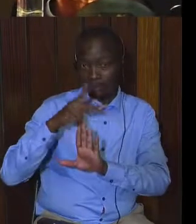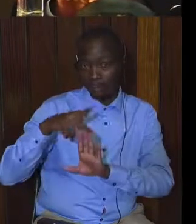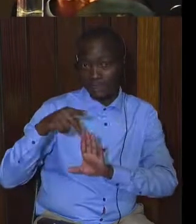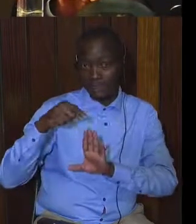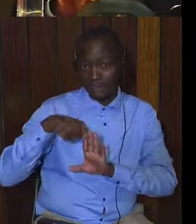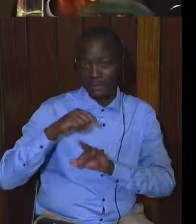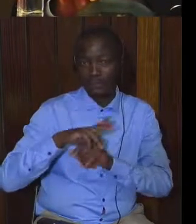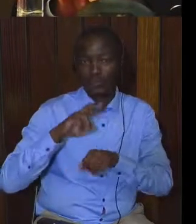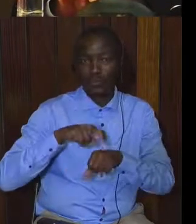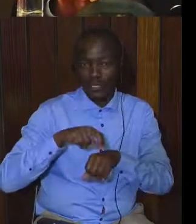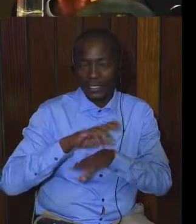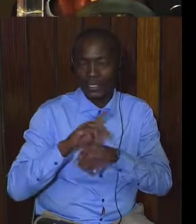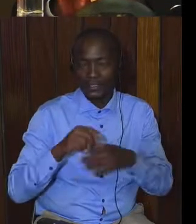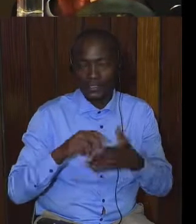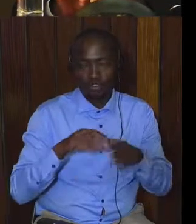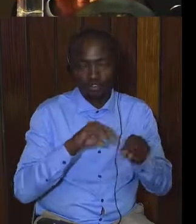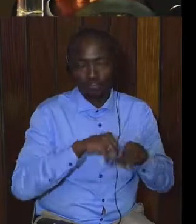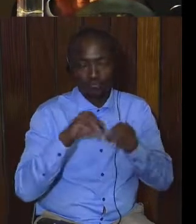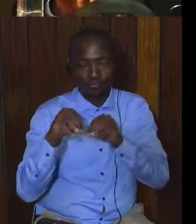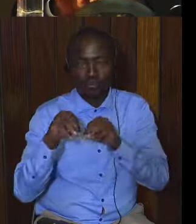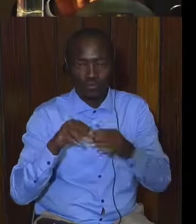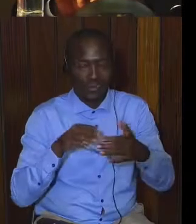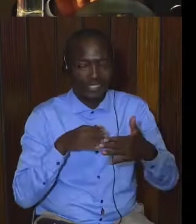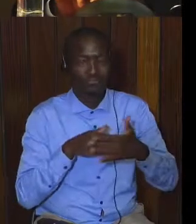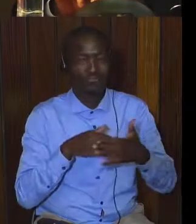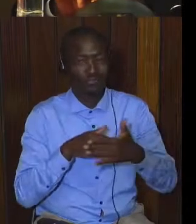the encroached